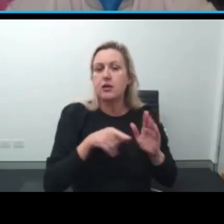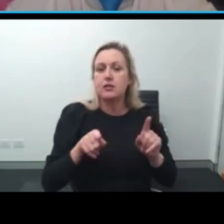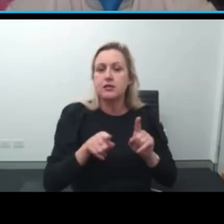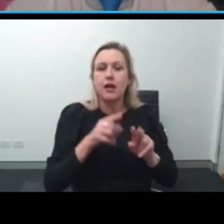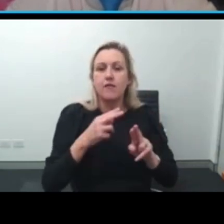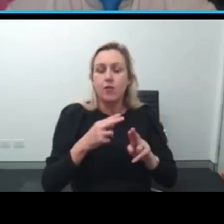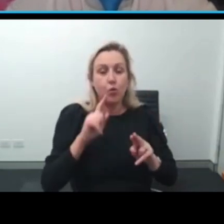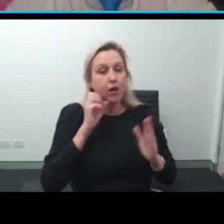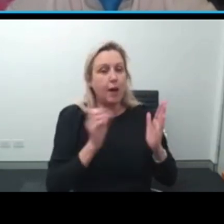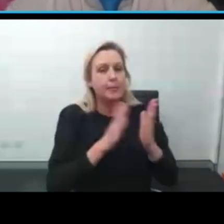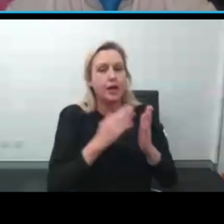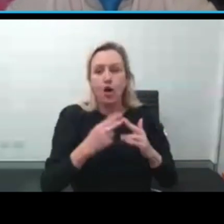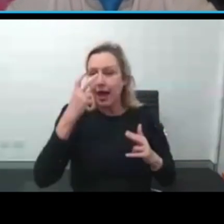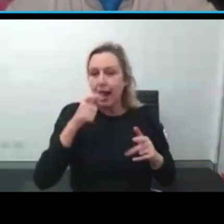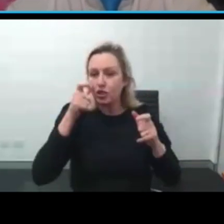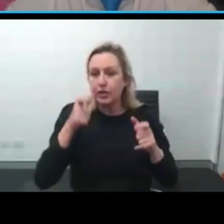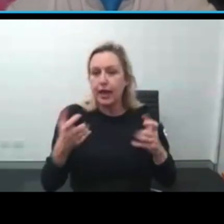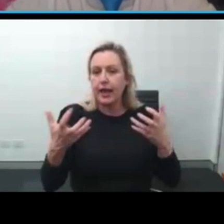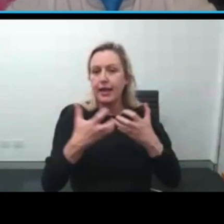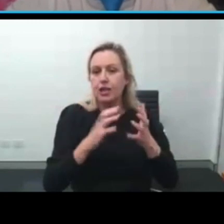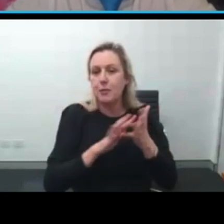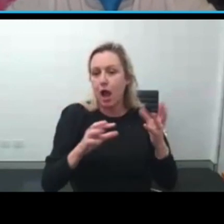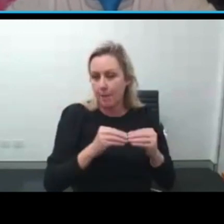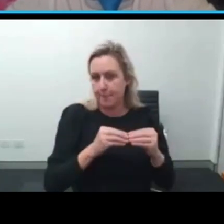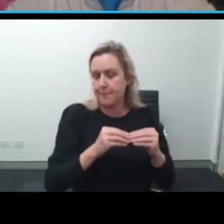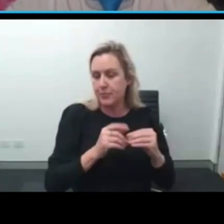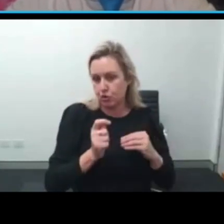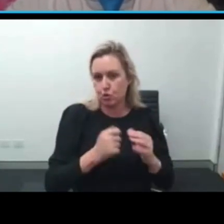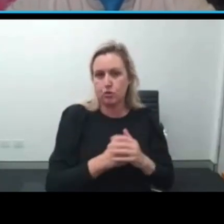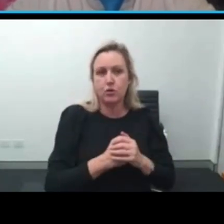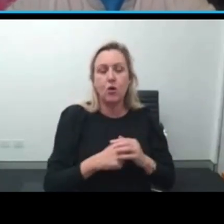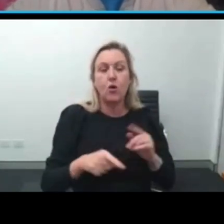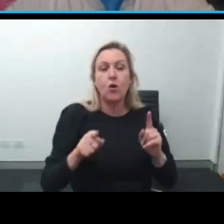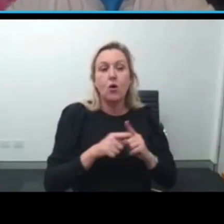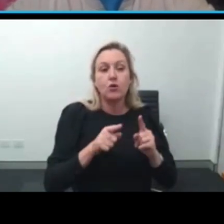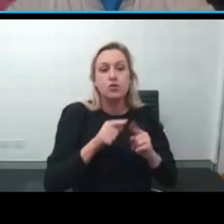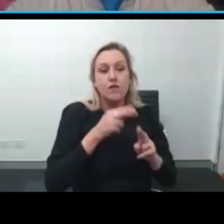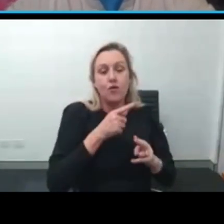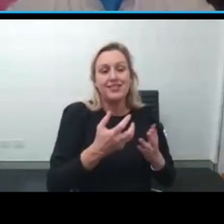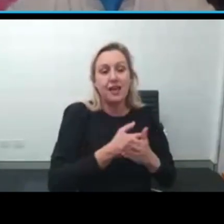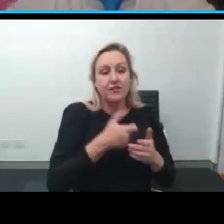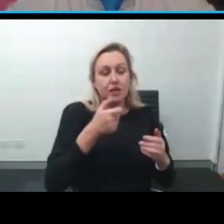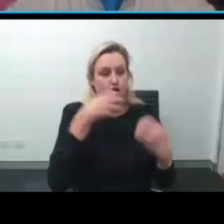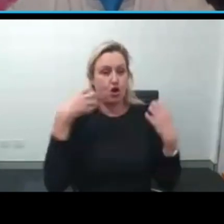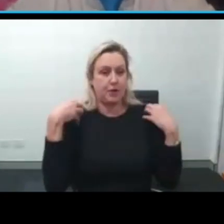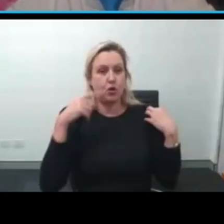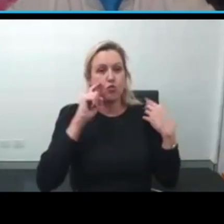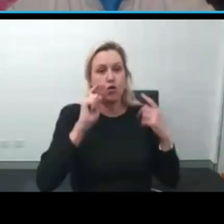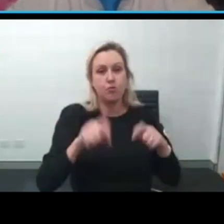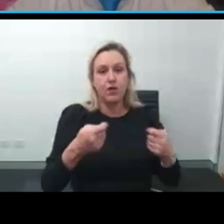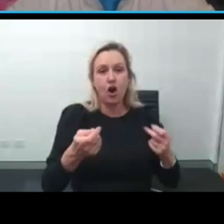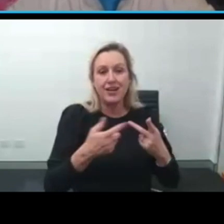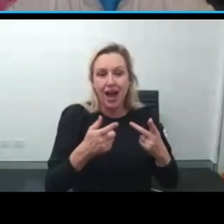Hub shortly. As well as managing the pilot, the Aged Care Quality and Safety Commission obviously is responsible for developing guidance and other